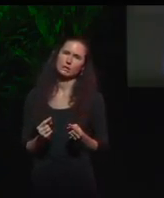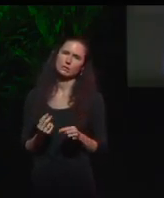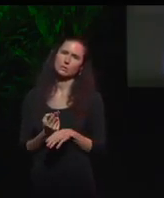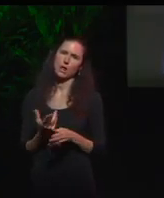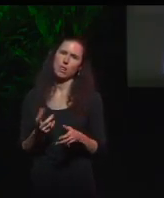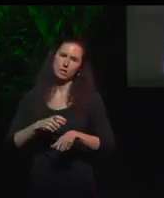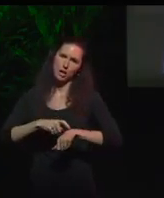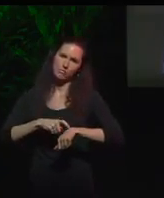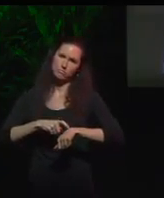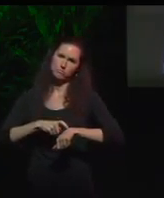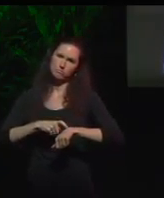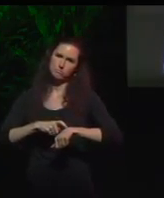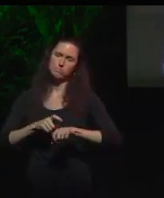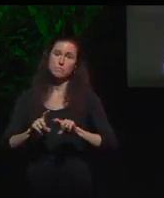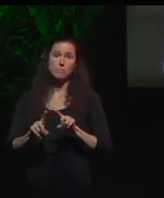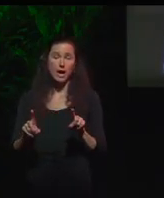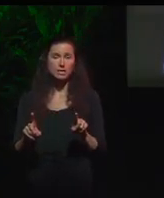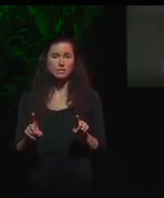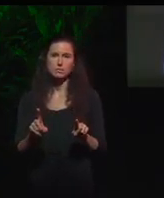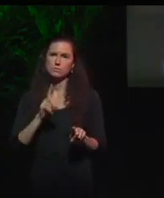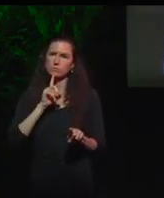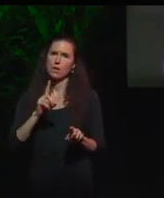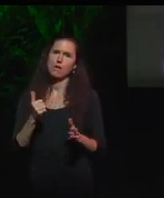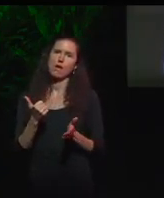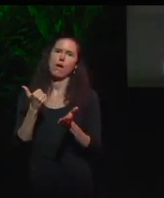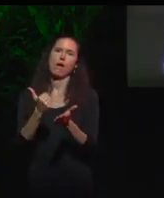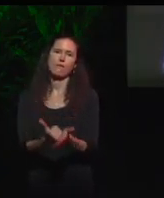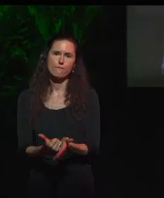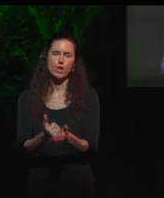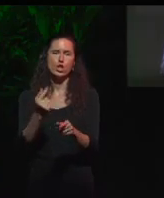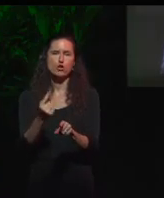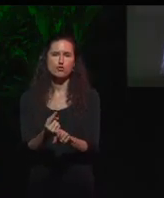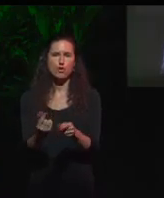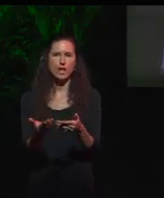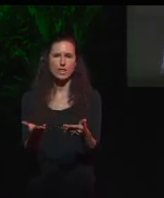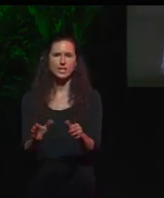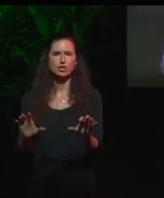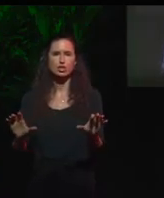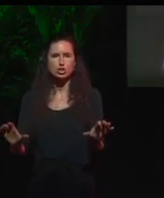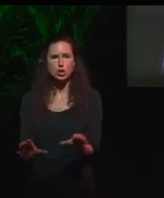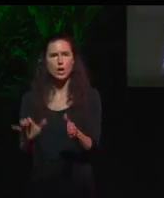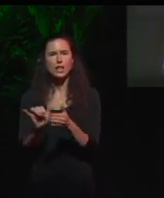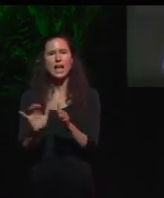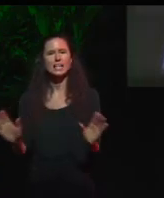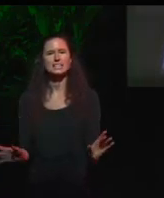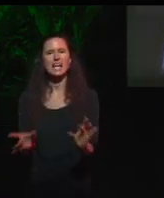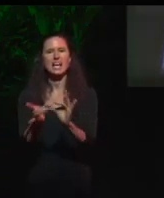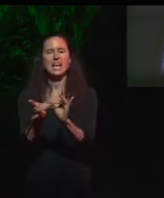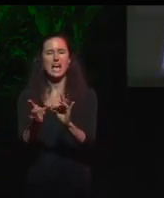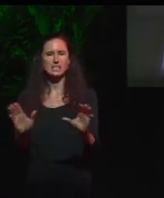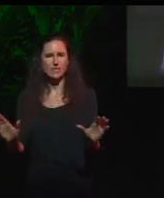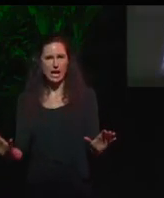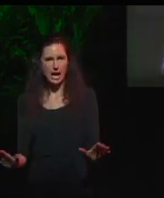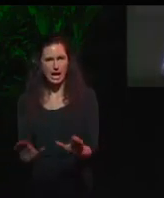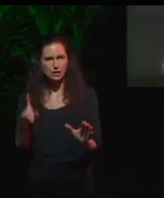consuming, it's also been highly productive and the right thing to do. That is connective action, and I believe that we need more